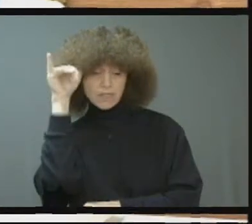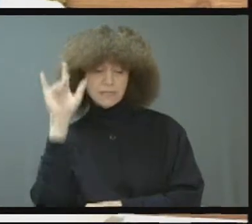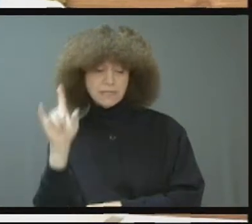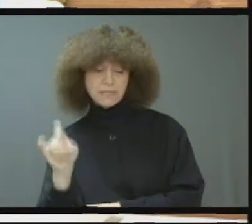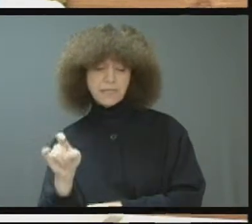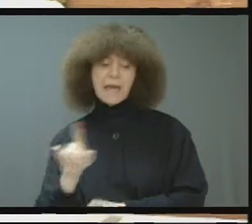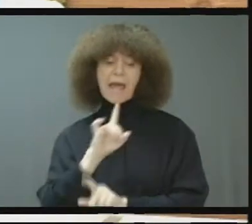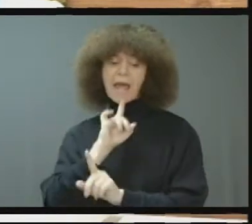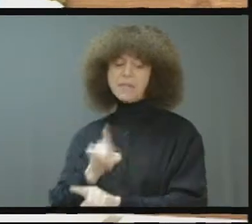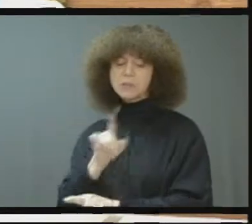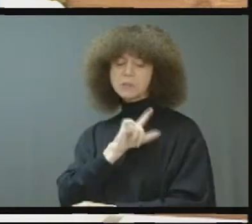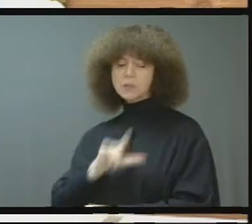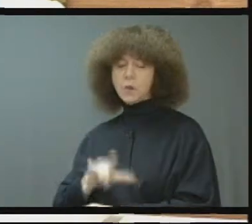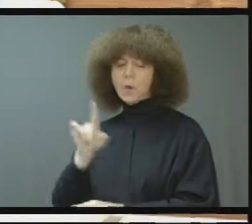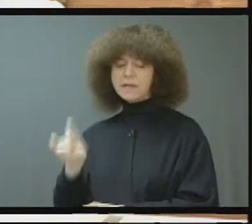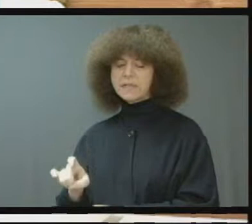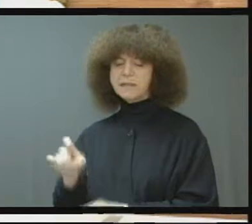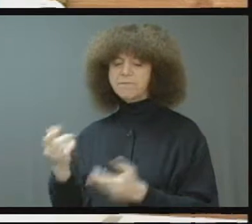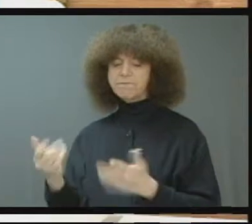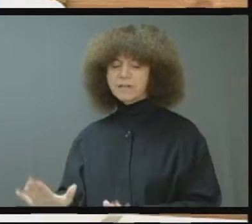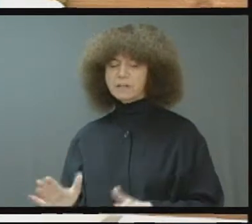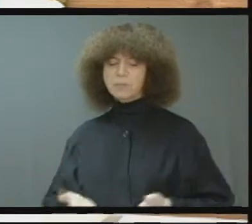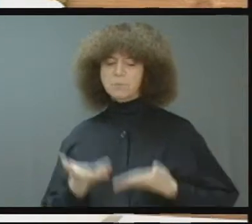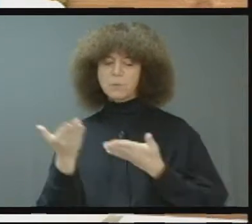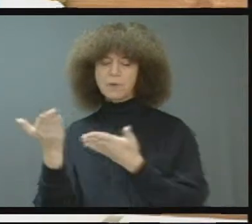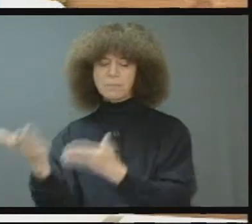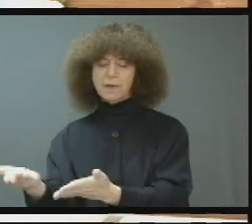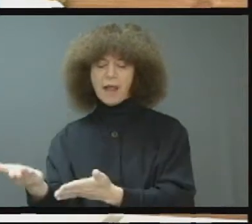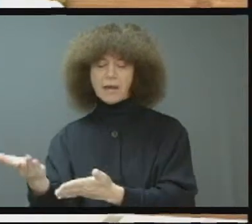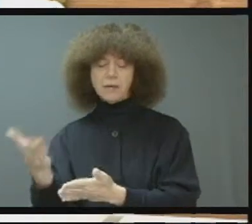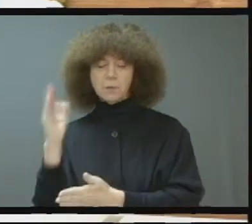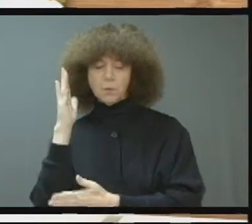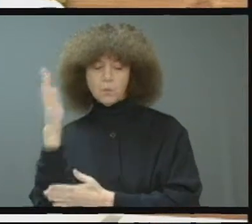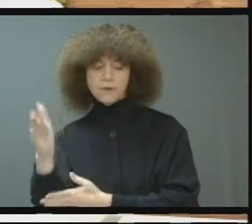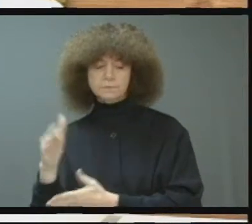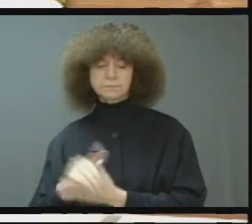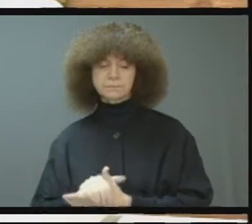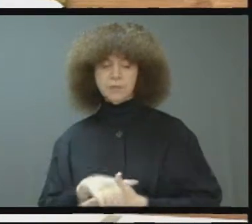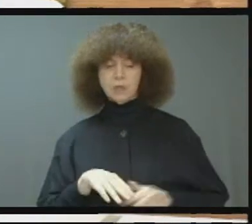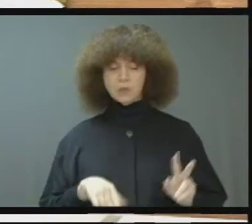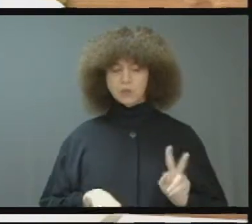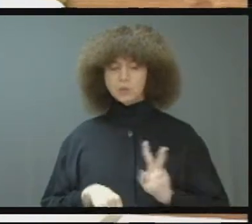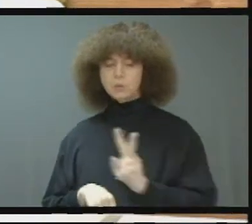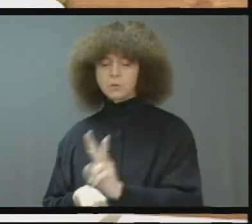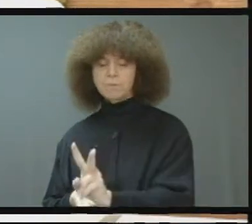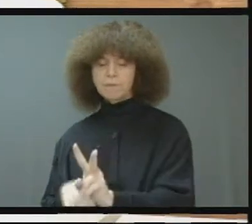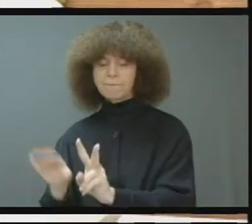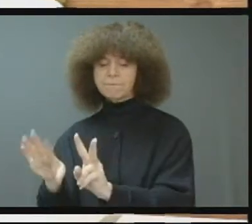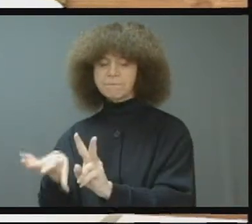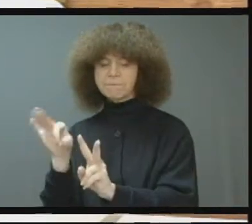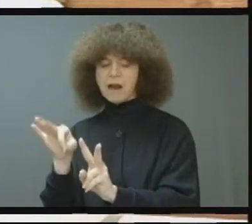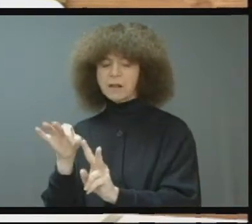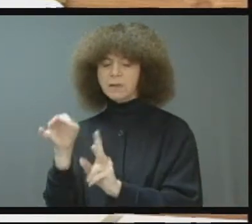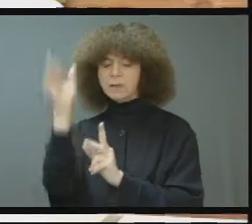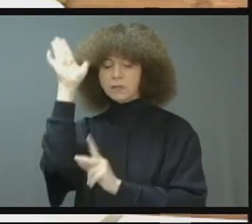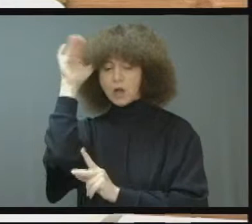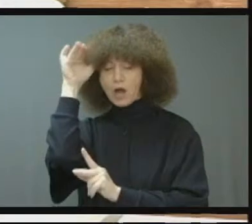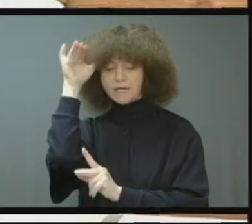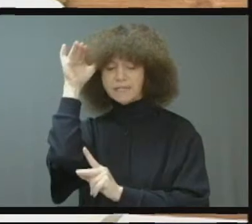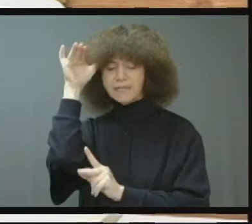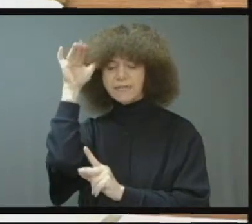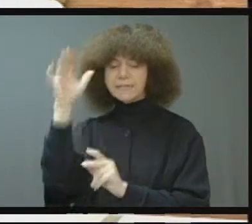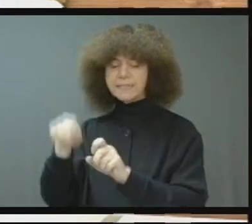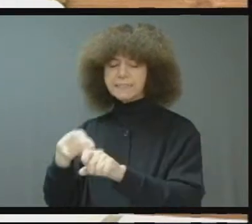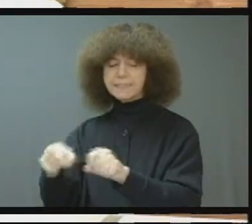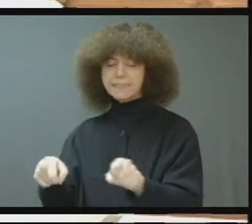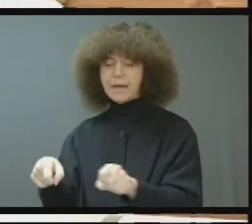needs it, and will send it back here shortly.'" They went and found a colt outside in the street, tied at a doorway. As